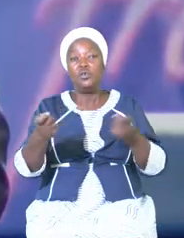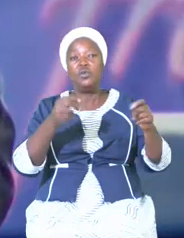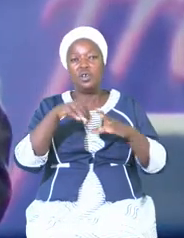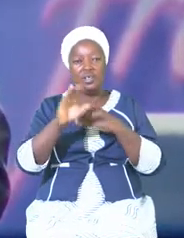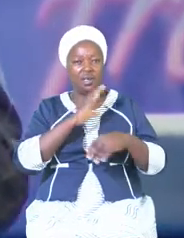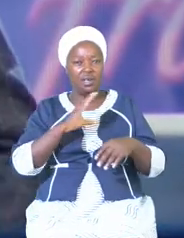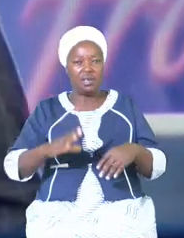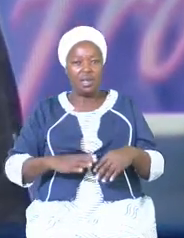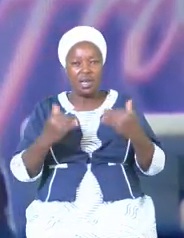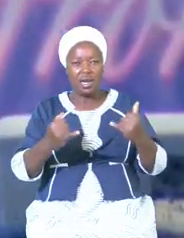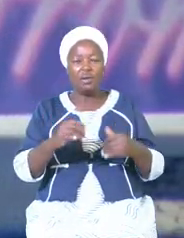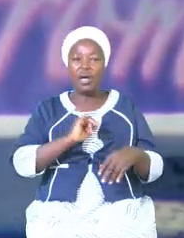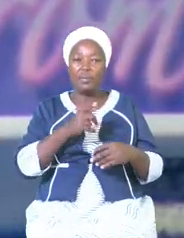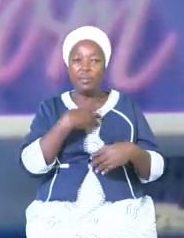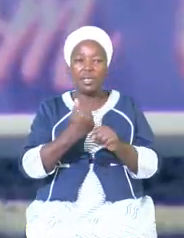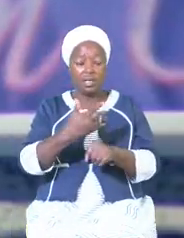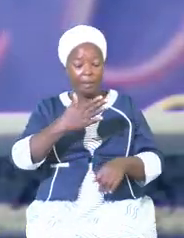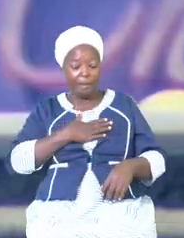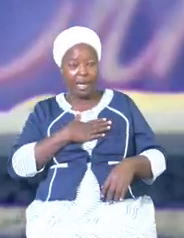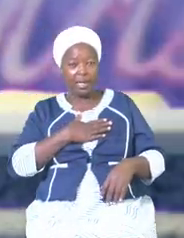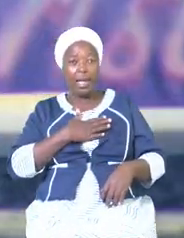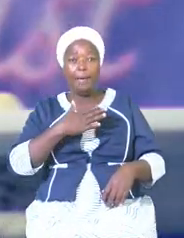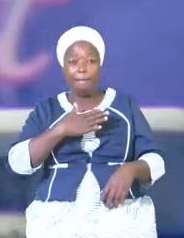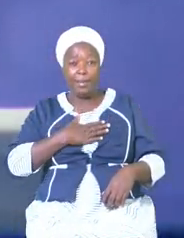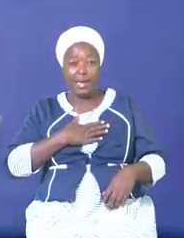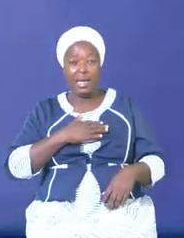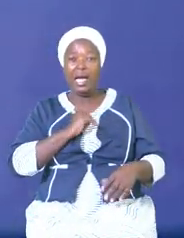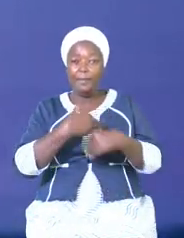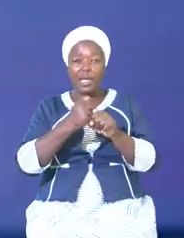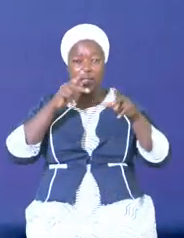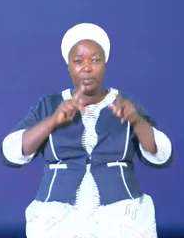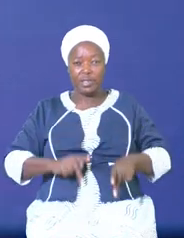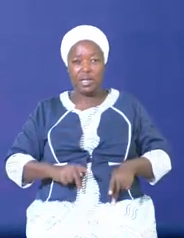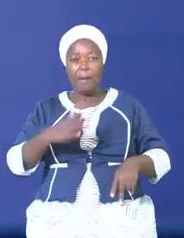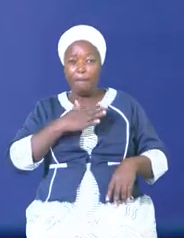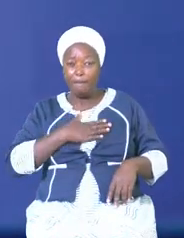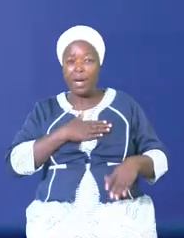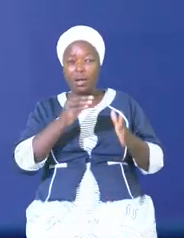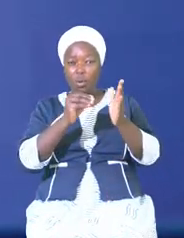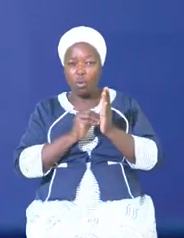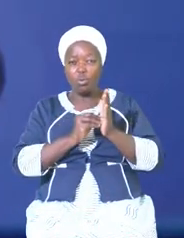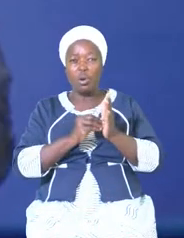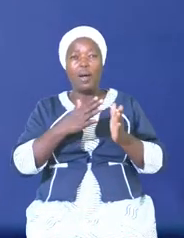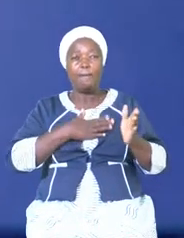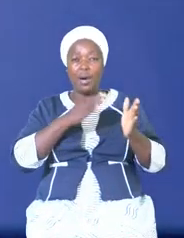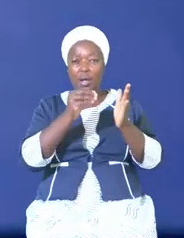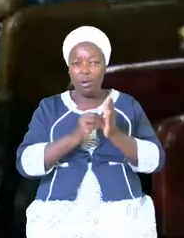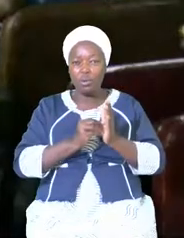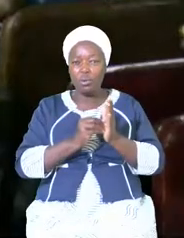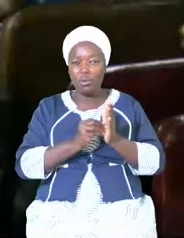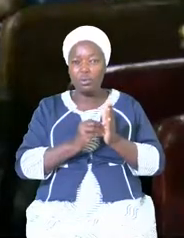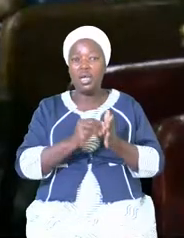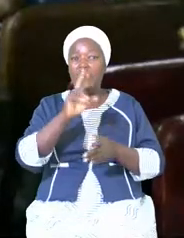it personal. My own threefold dominion in Christ. I'm talking for myself, talk for